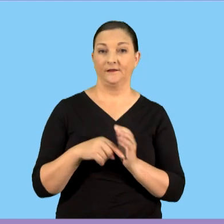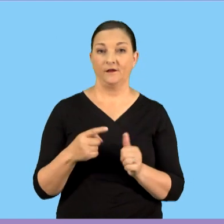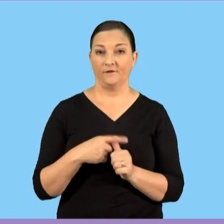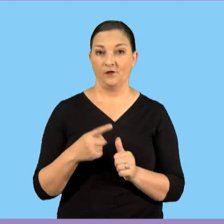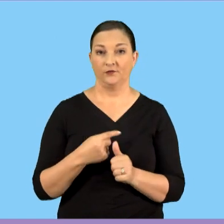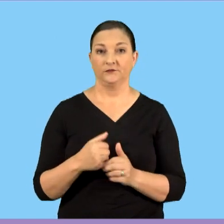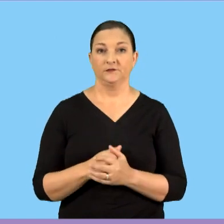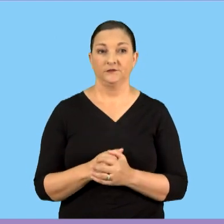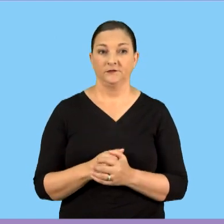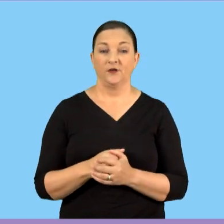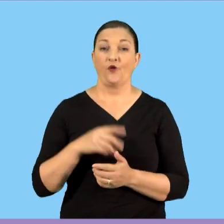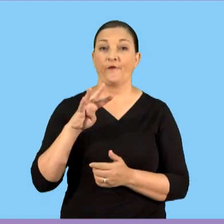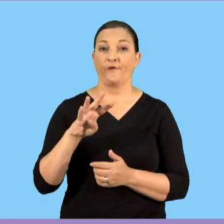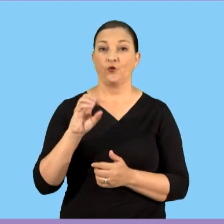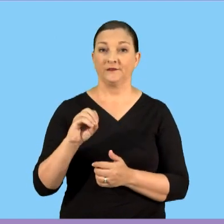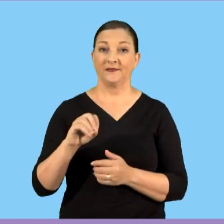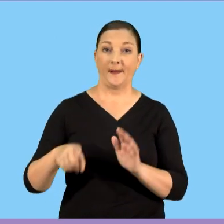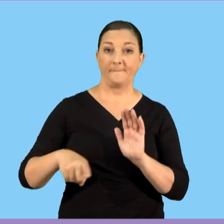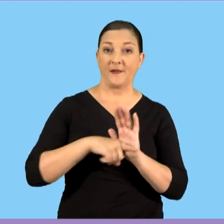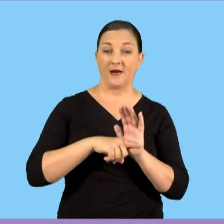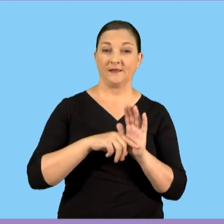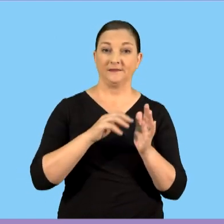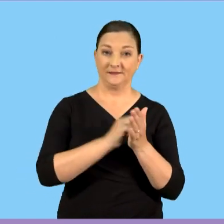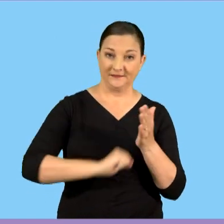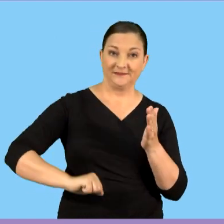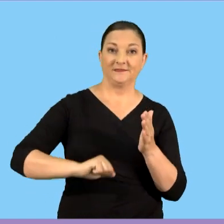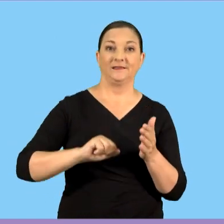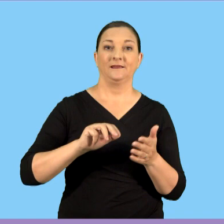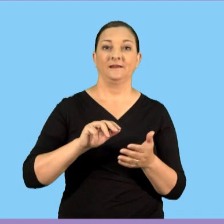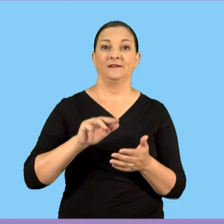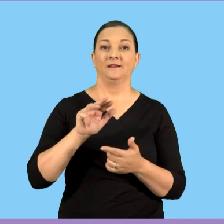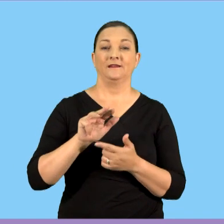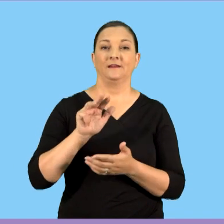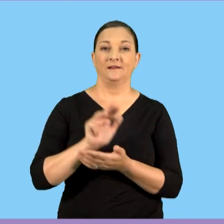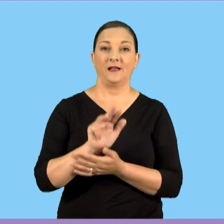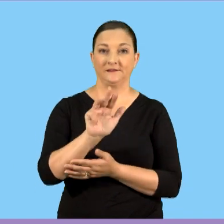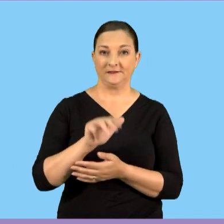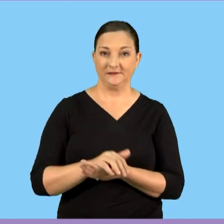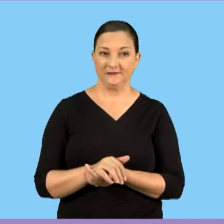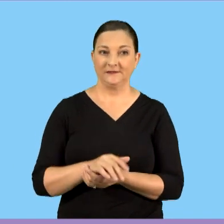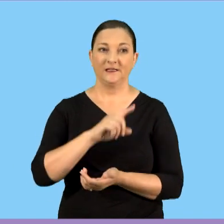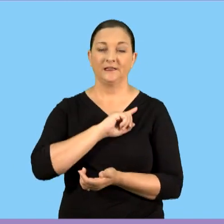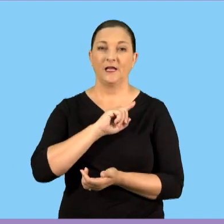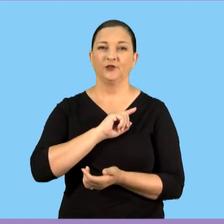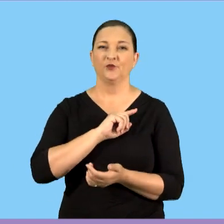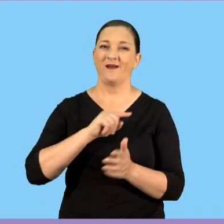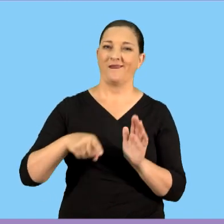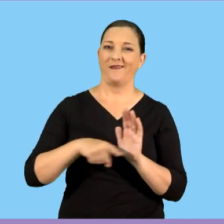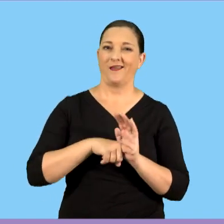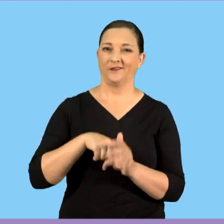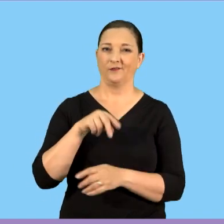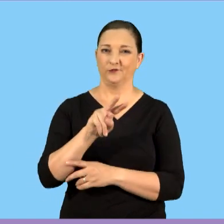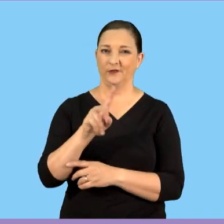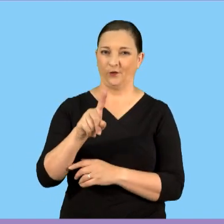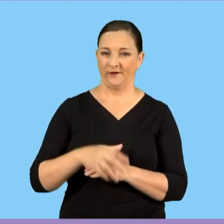be negative. And if I simply say 40 minus 19, that is going to give me a 21. That means the answer there